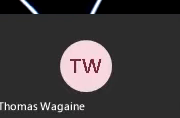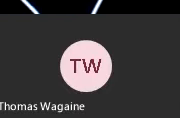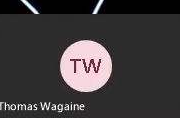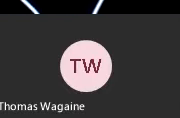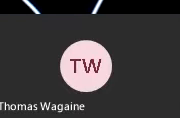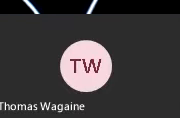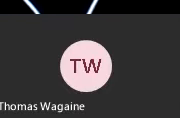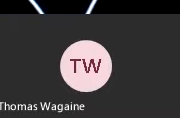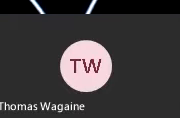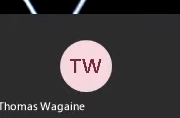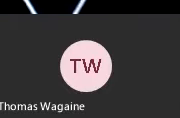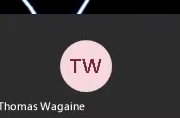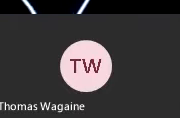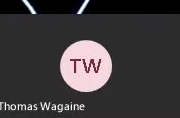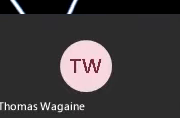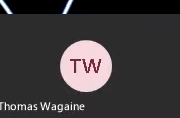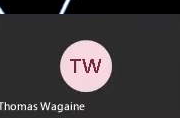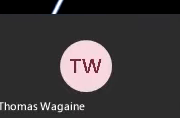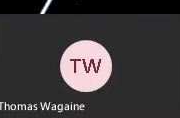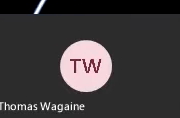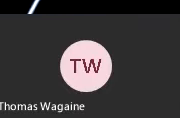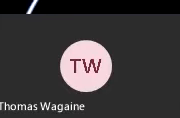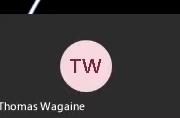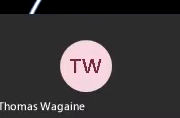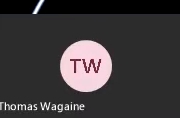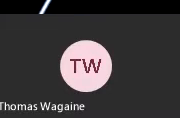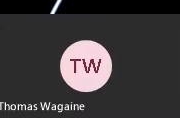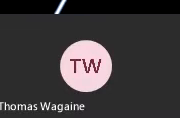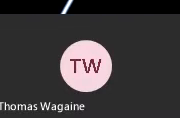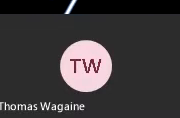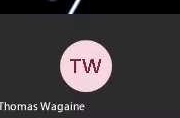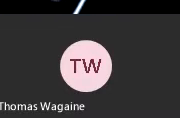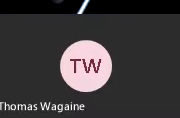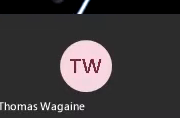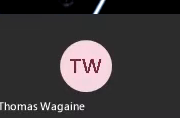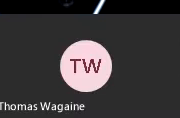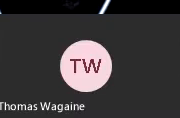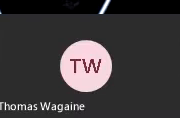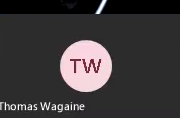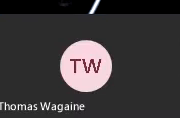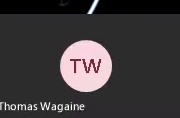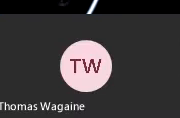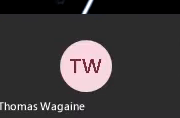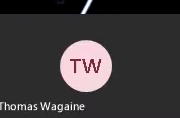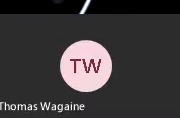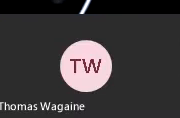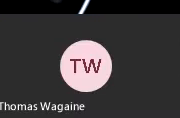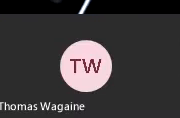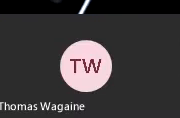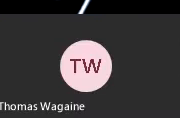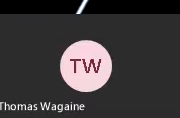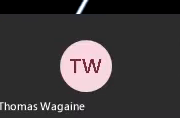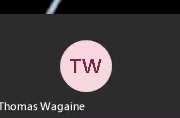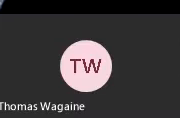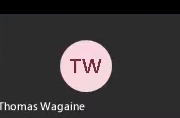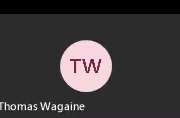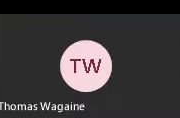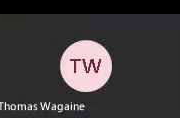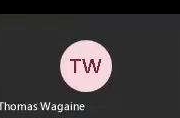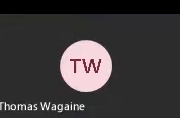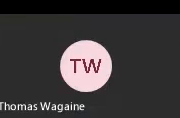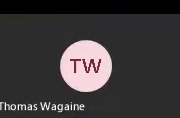Okay, thank you. Hi. And thank you for making it so difficult for me to put mine after such a wonderful presentation.